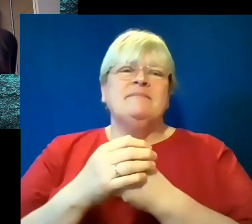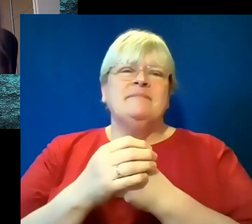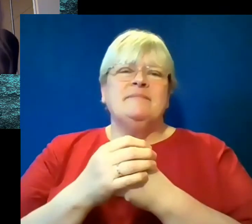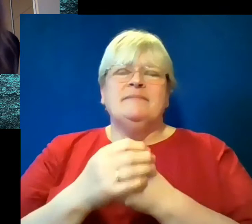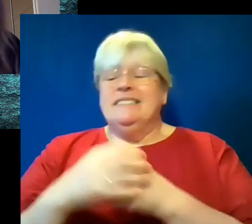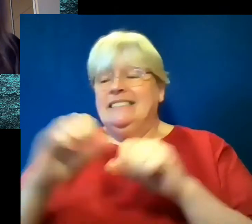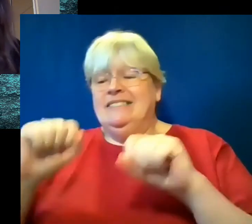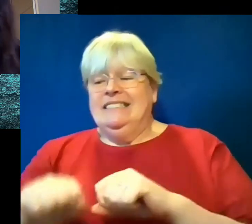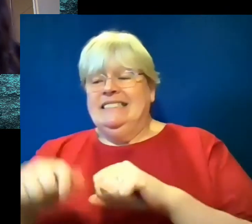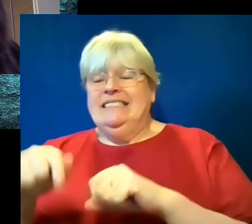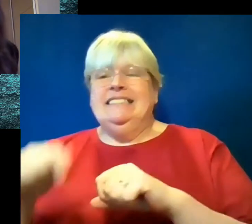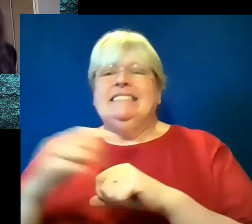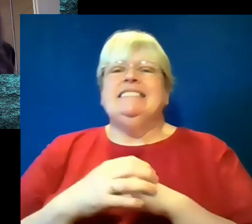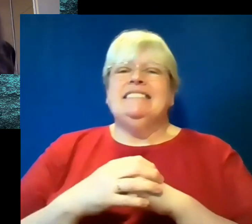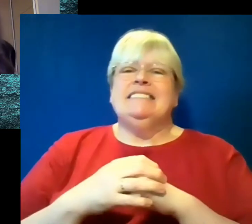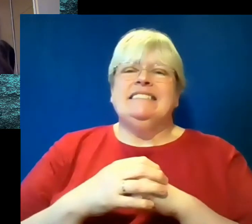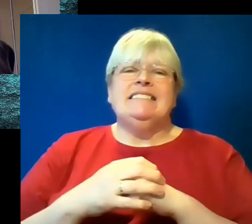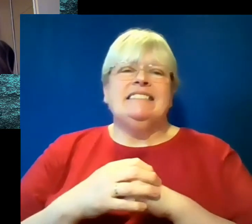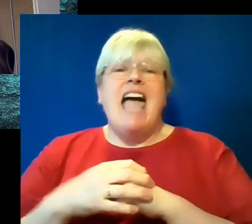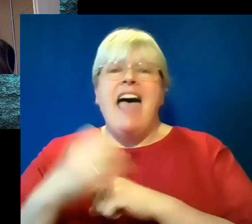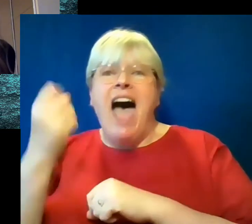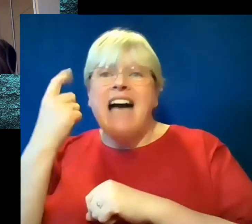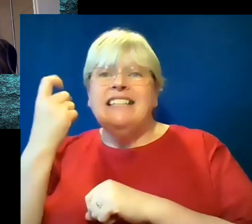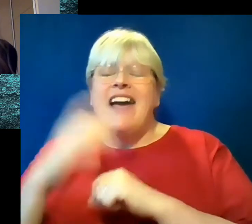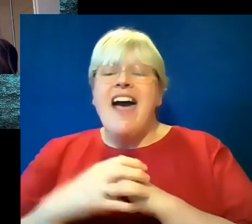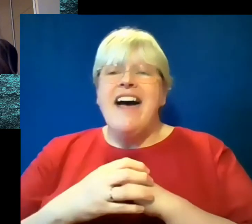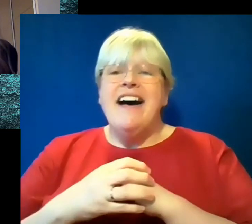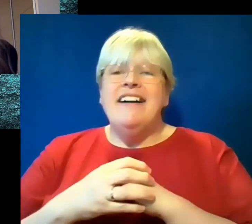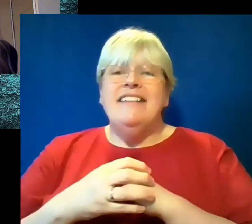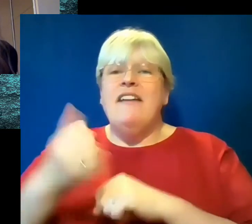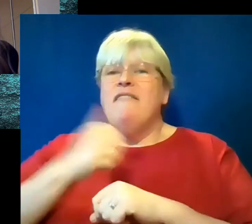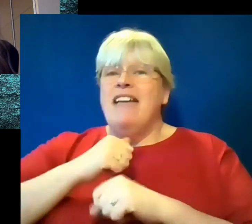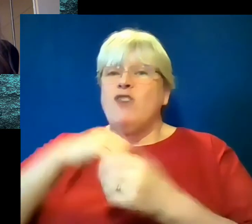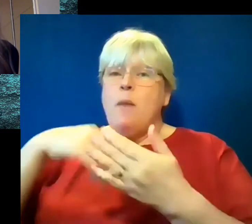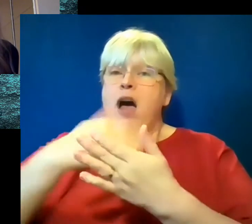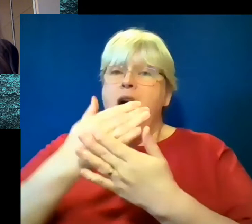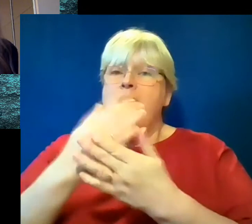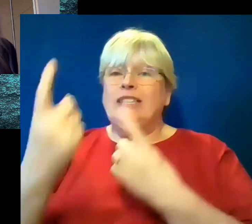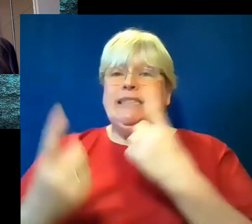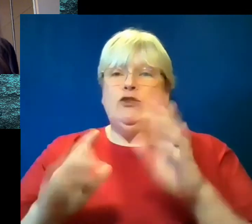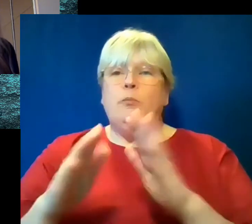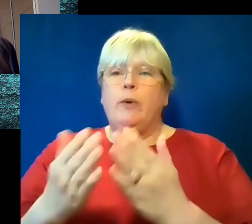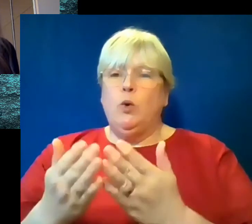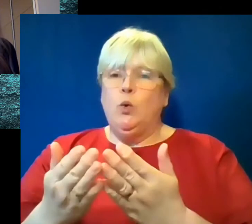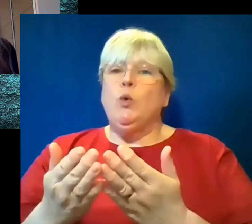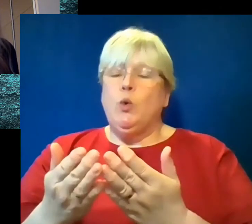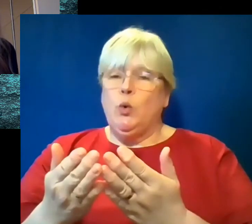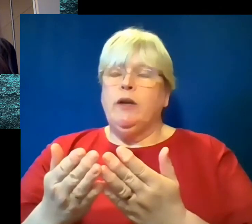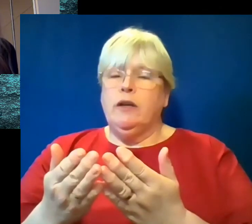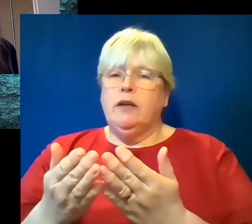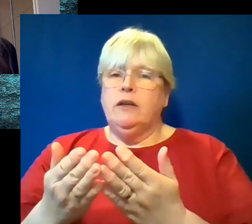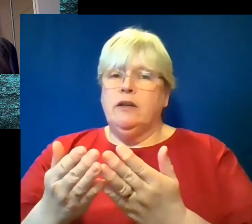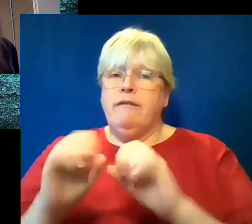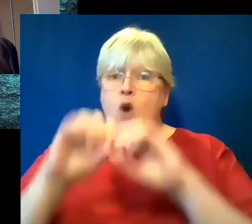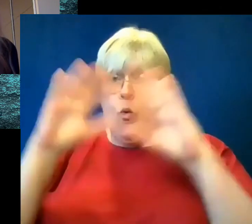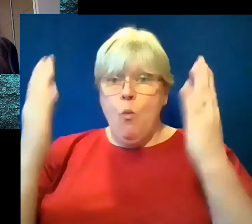get upset. But that idea of favourite bits in your books, for World Book Day,